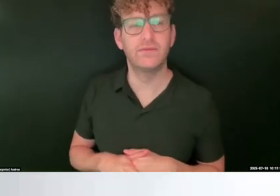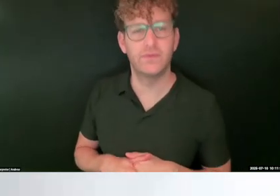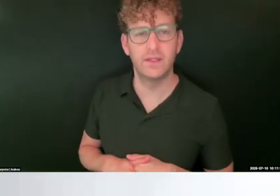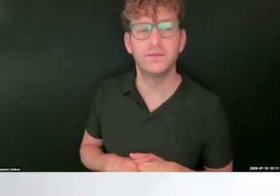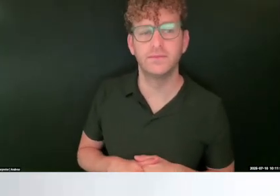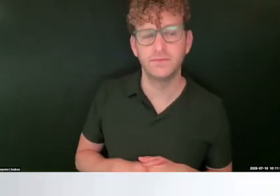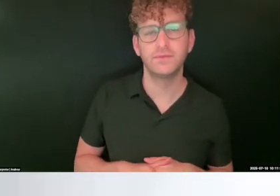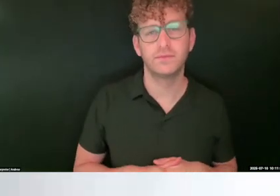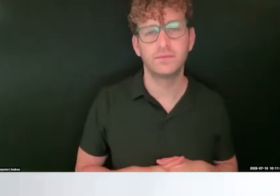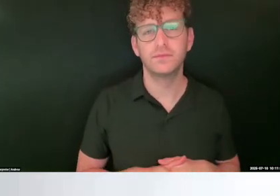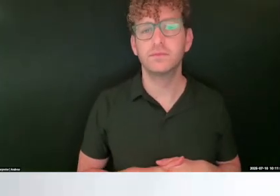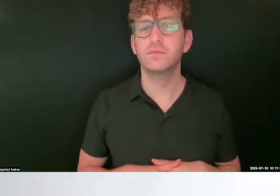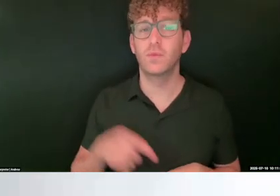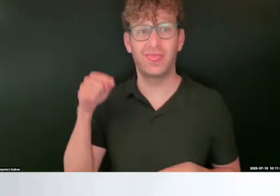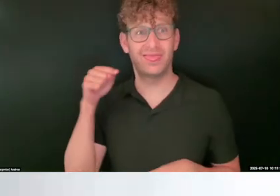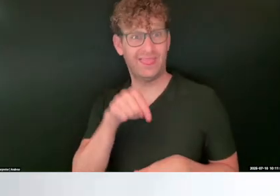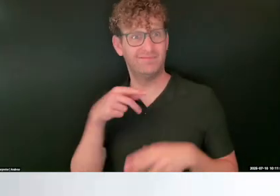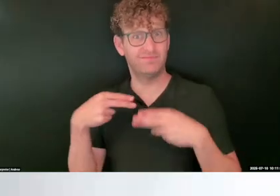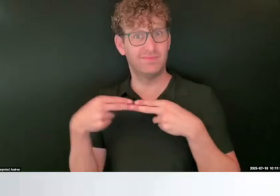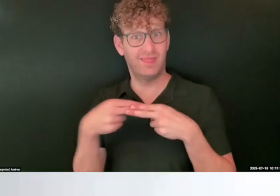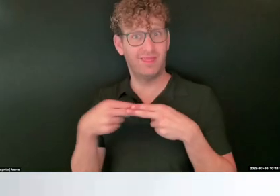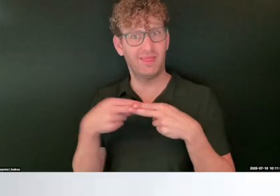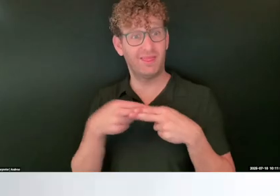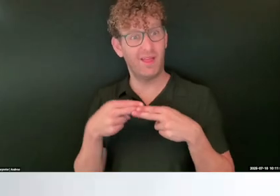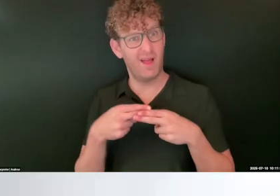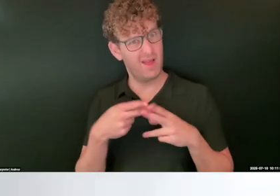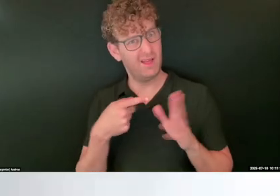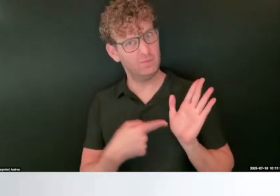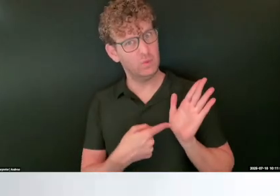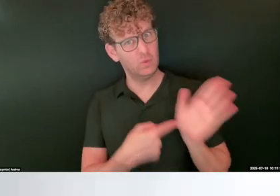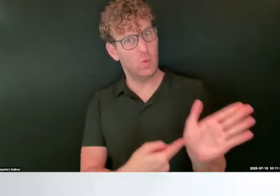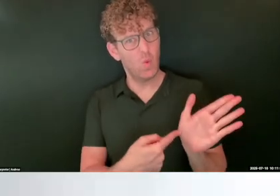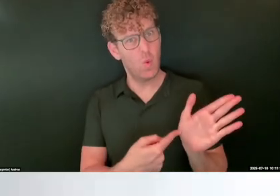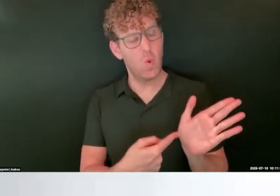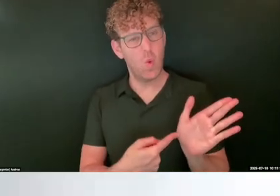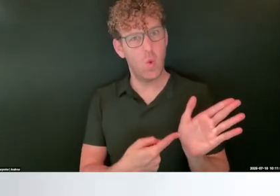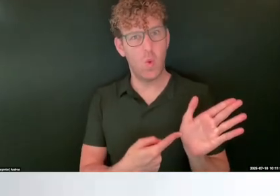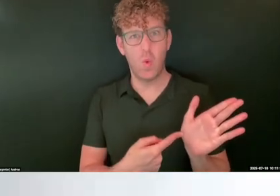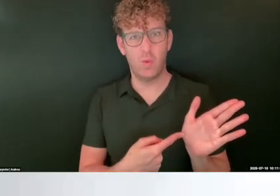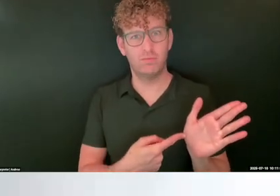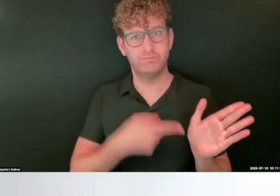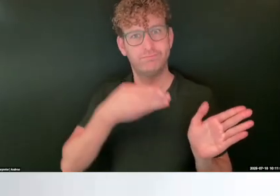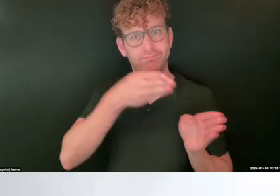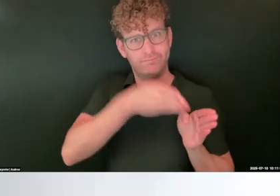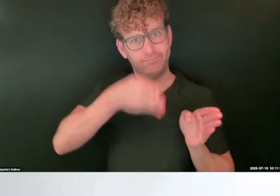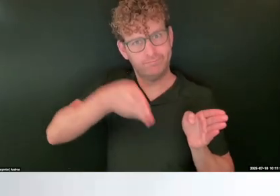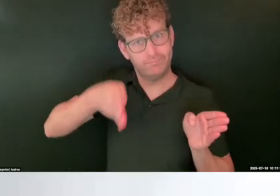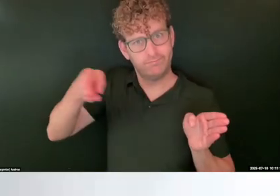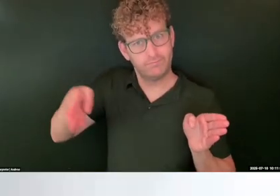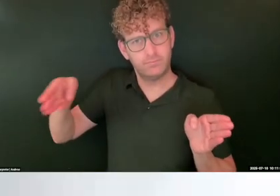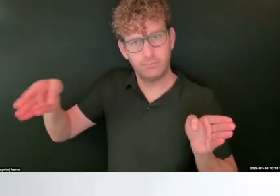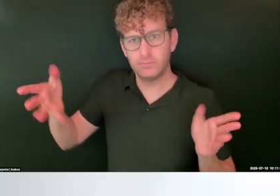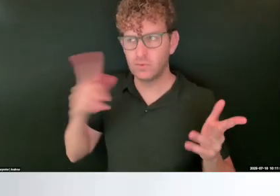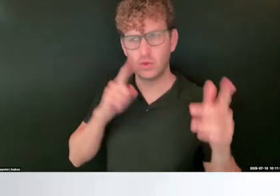This slide highlights some of the key market deployment strategy goals driving California's zero-emission